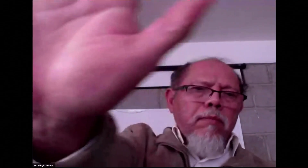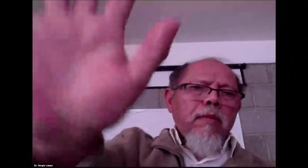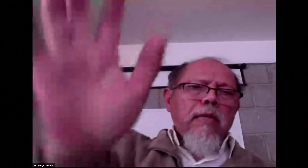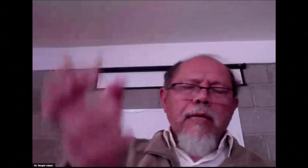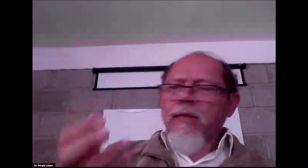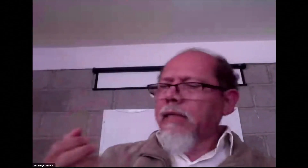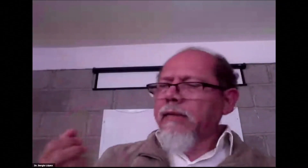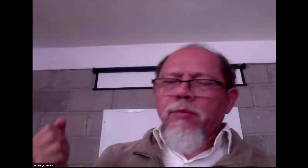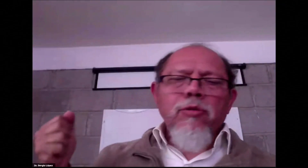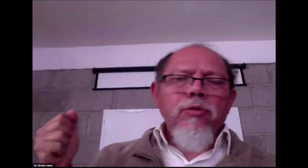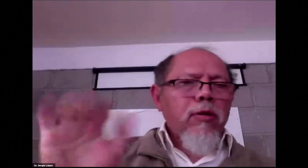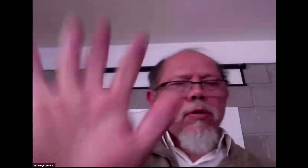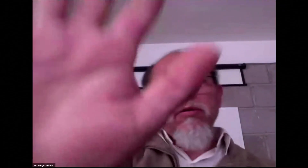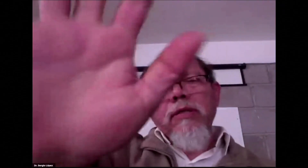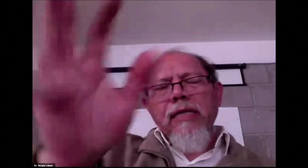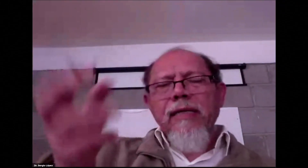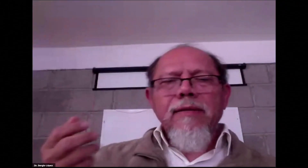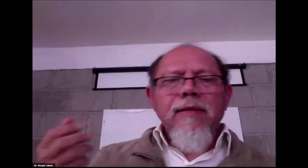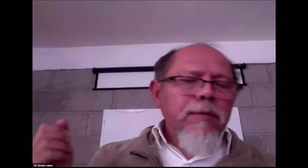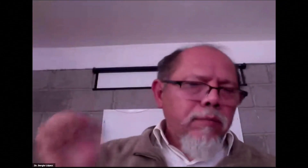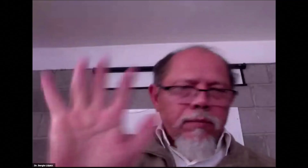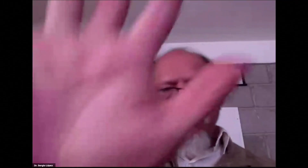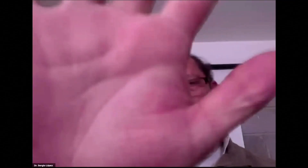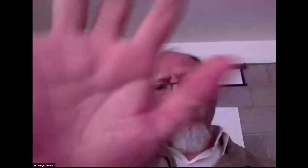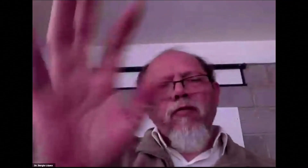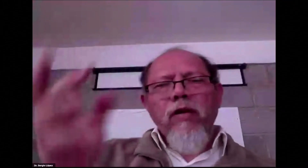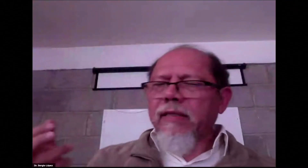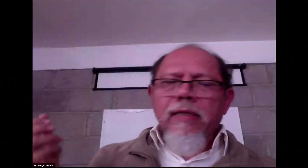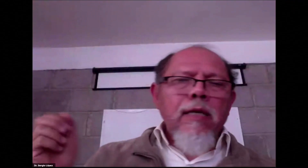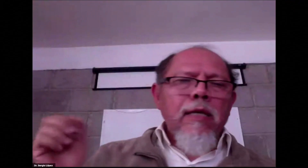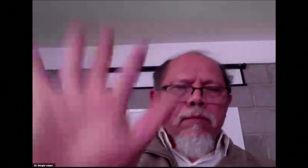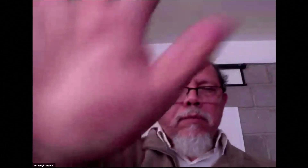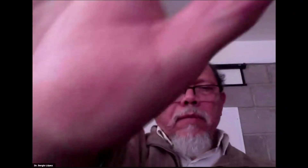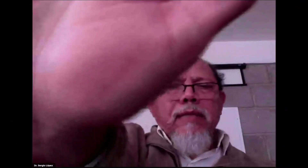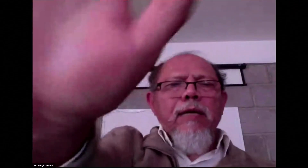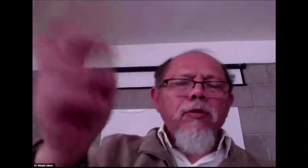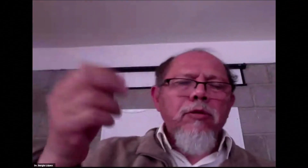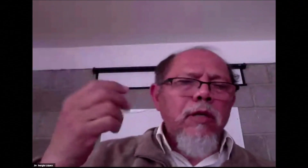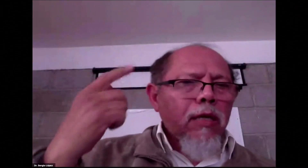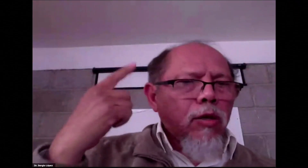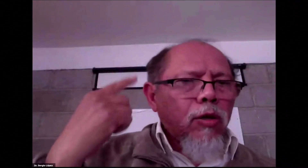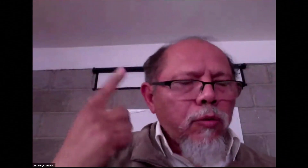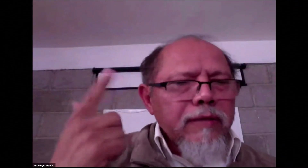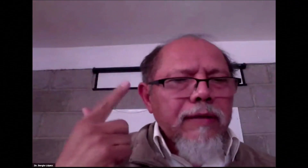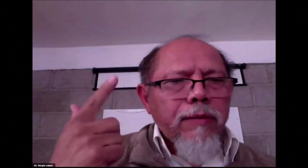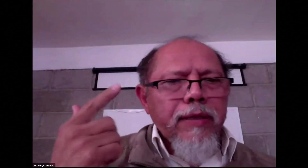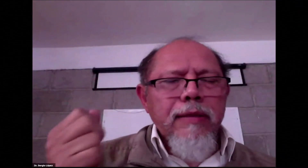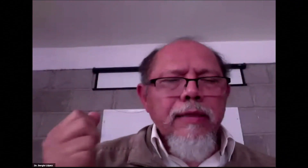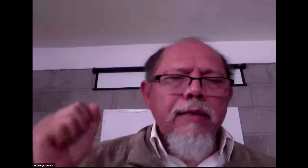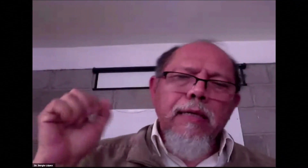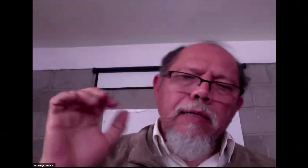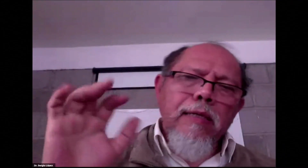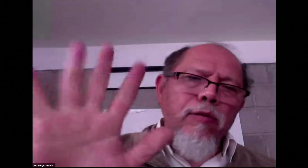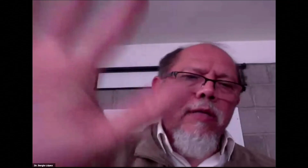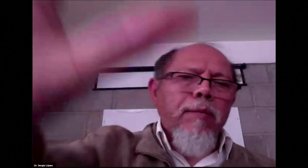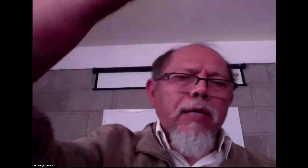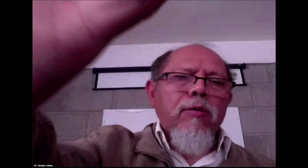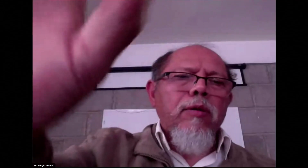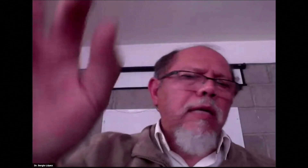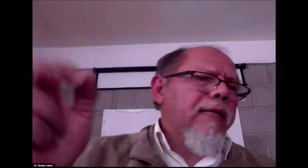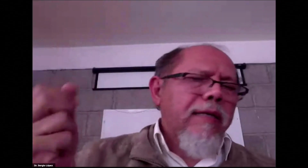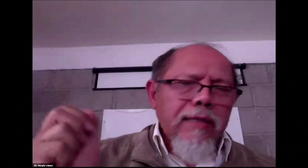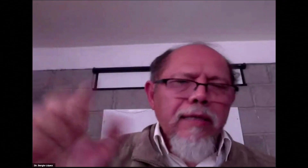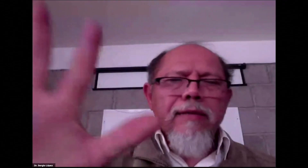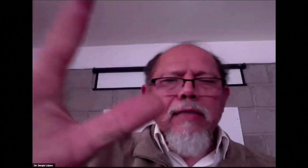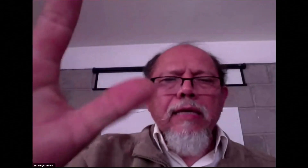hand like towards, like 3 or 4 times, like strongly. We send with our mind,